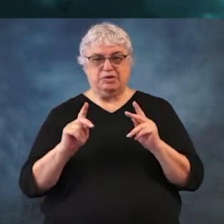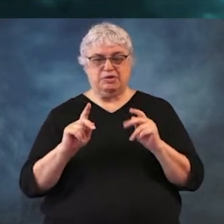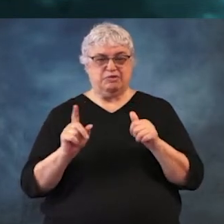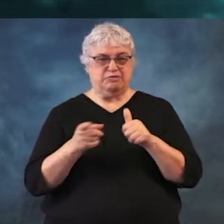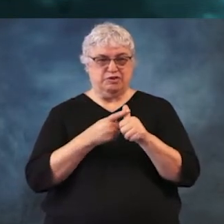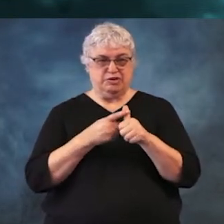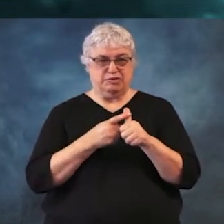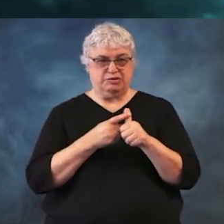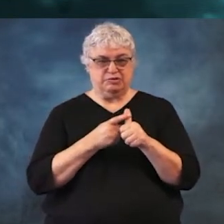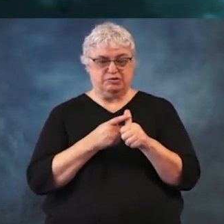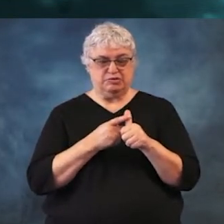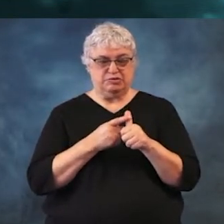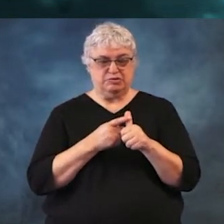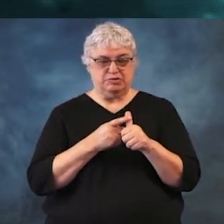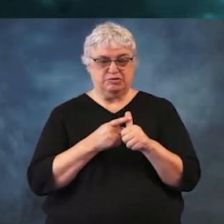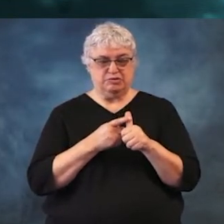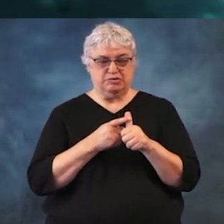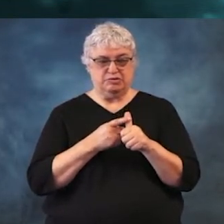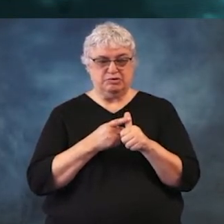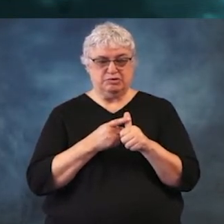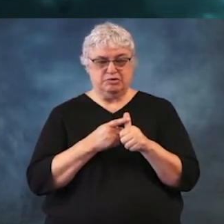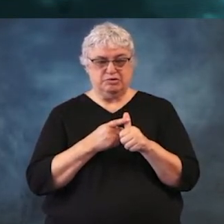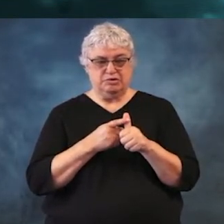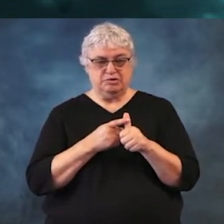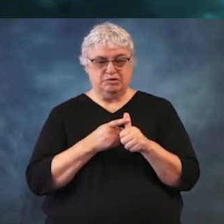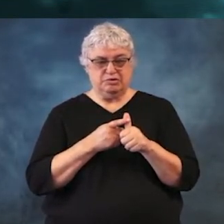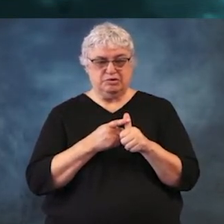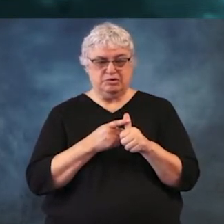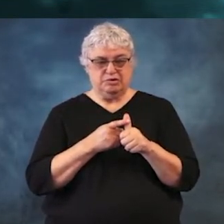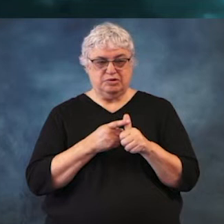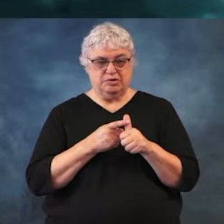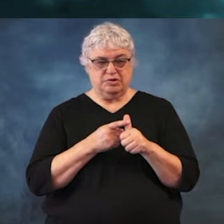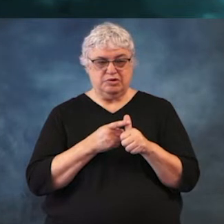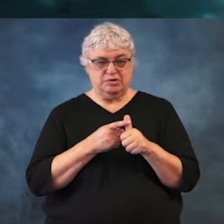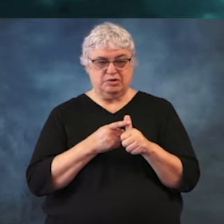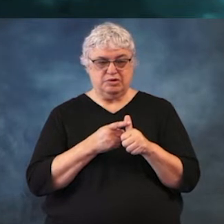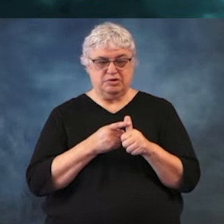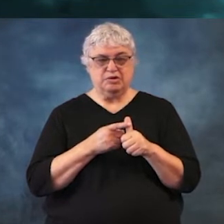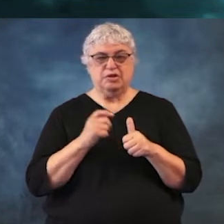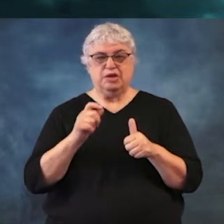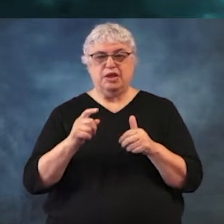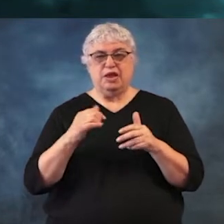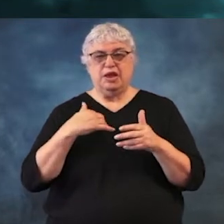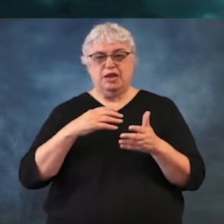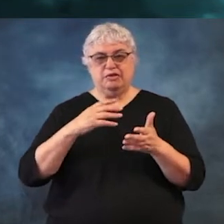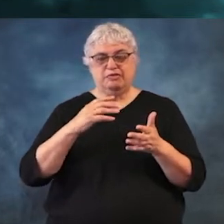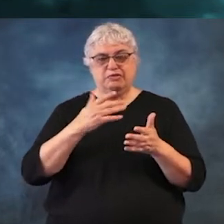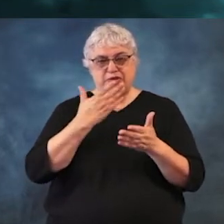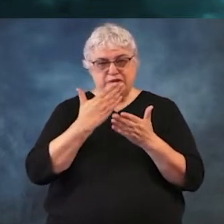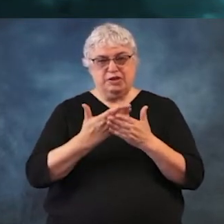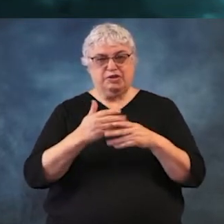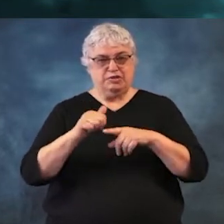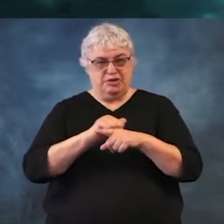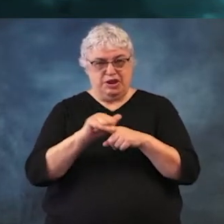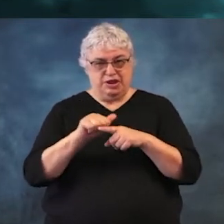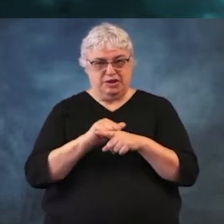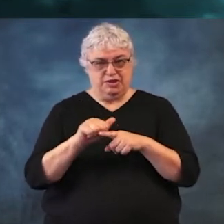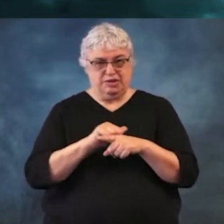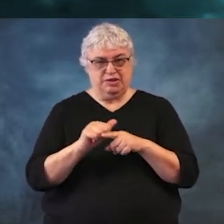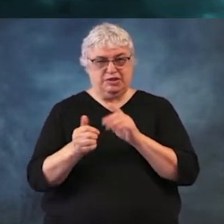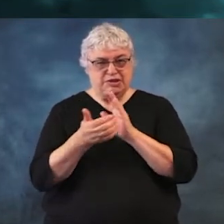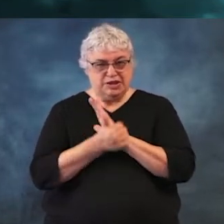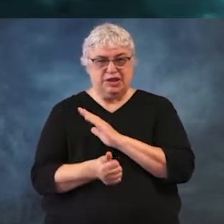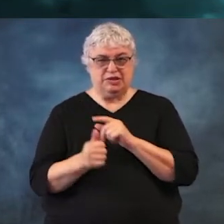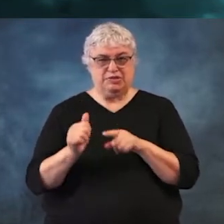would make sure that they are very well trained. And when I say very